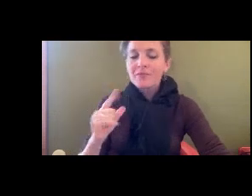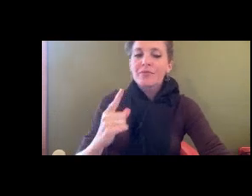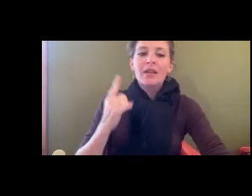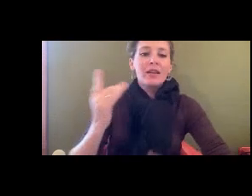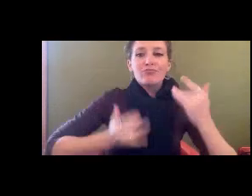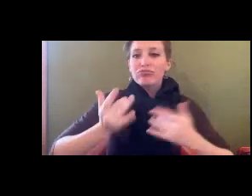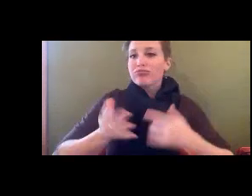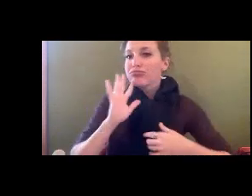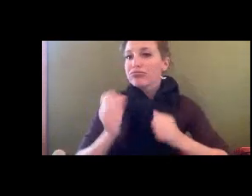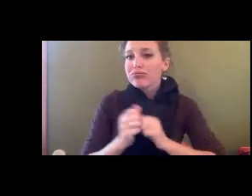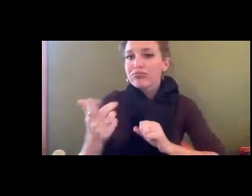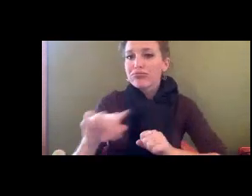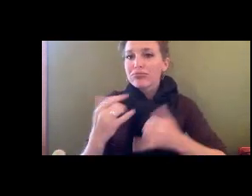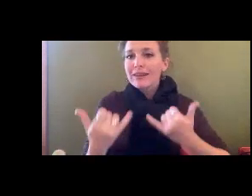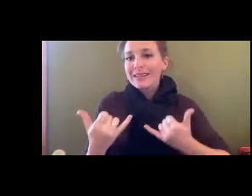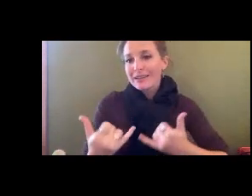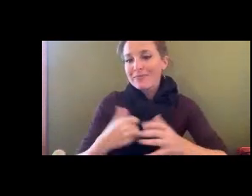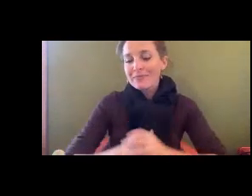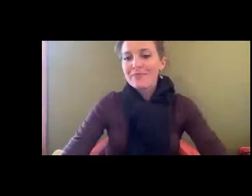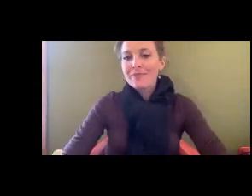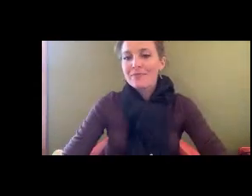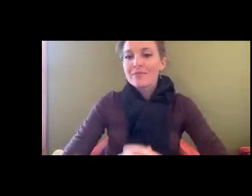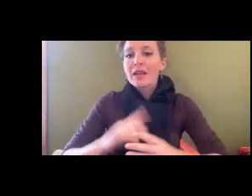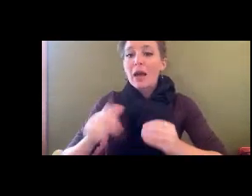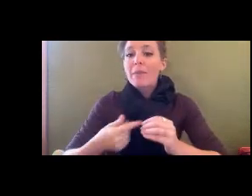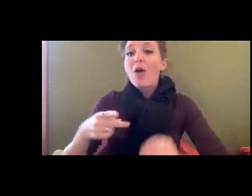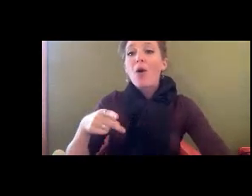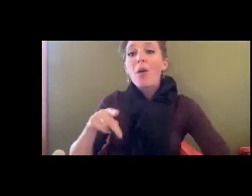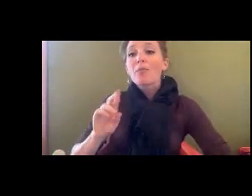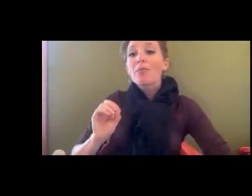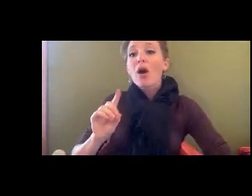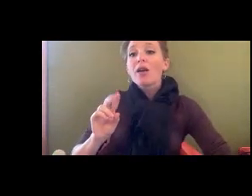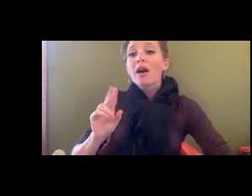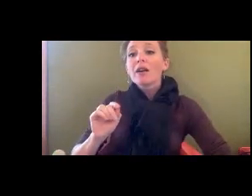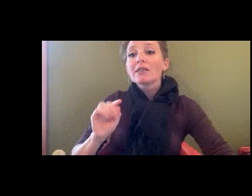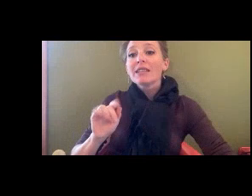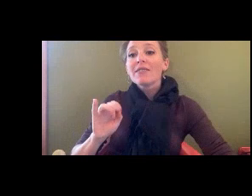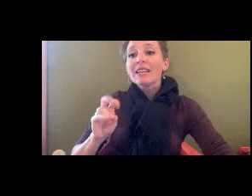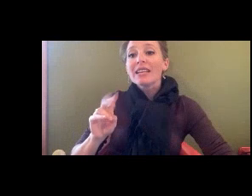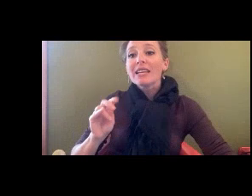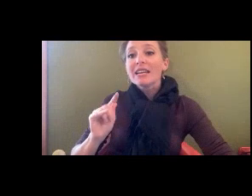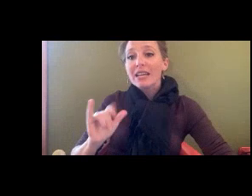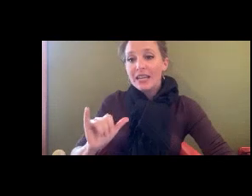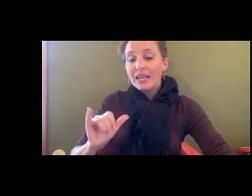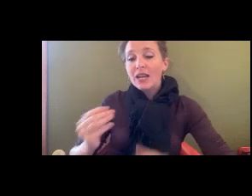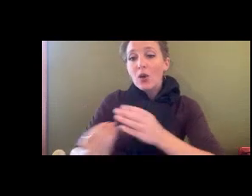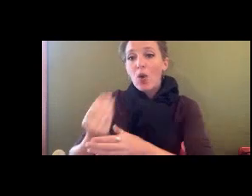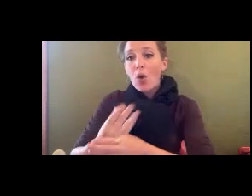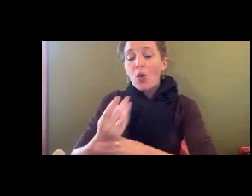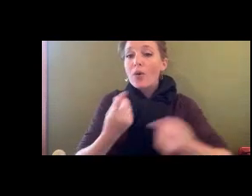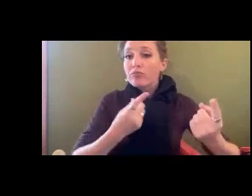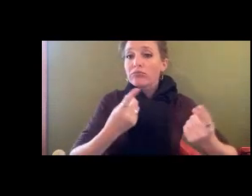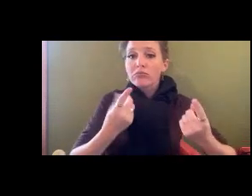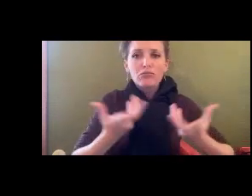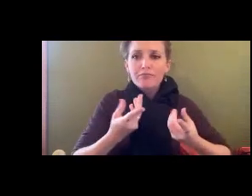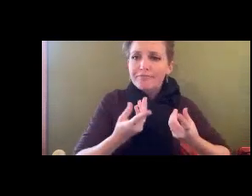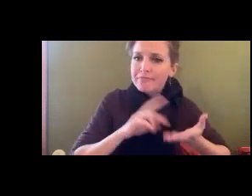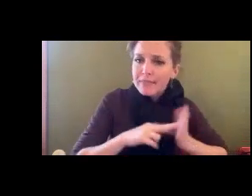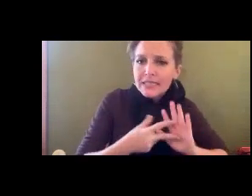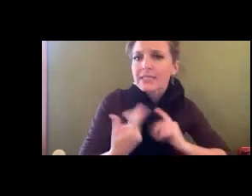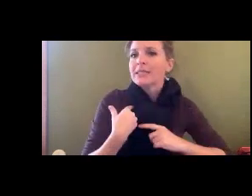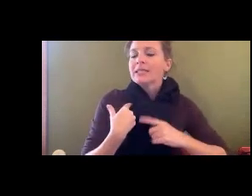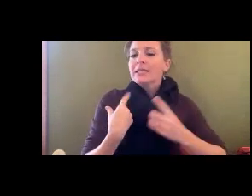you today about productivity growth, what it is, what's happening on the front, and the role it plays in climate